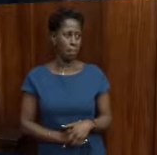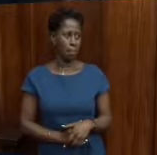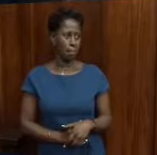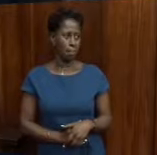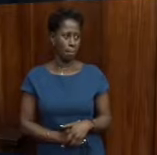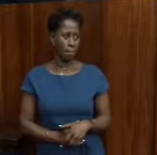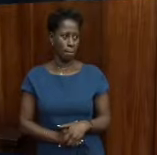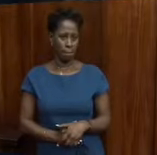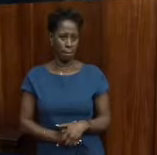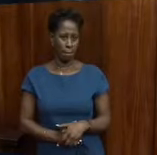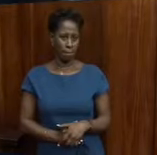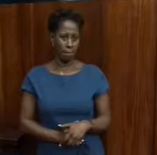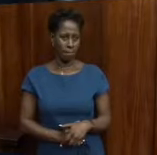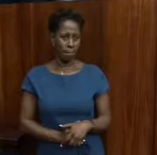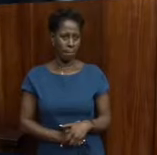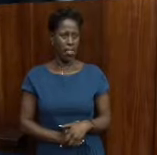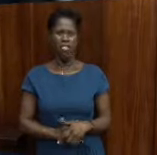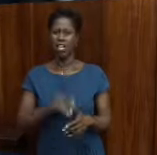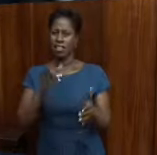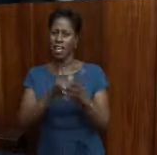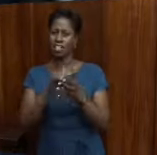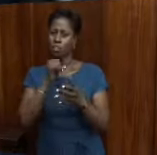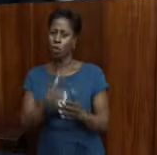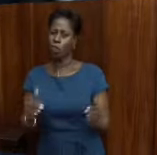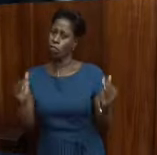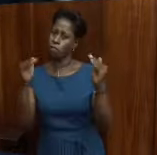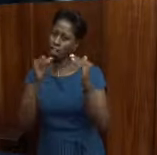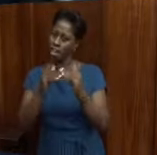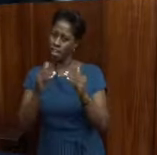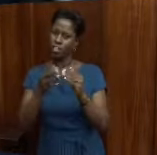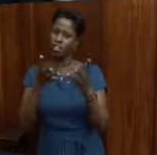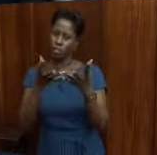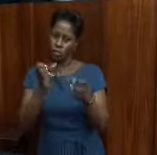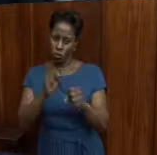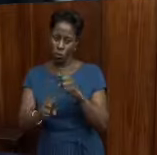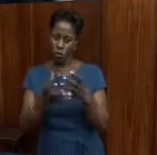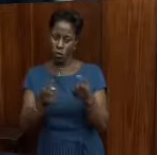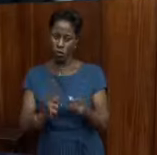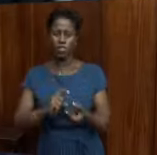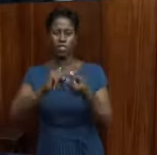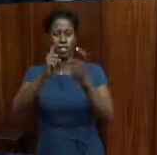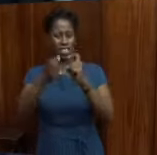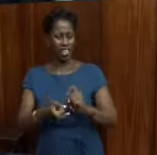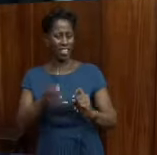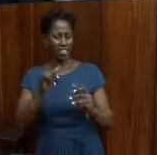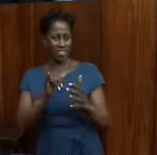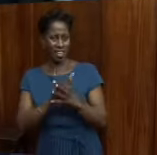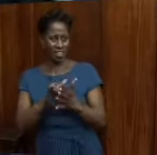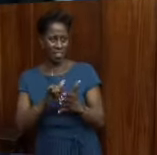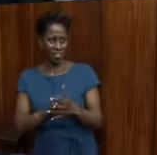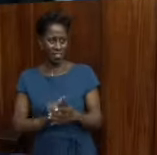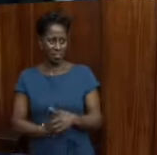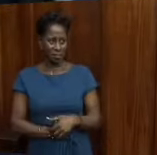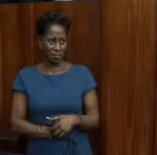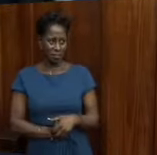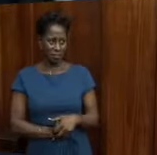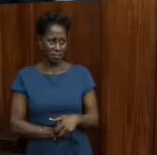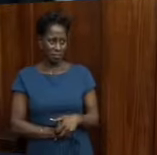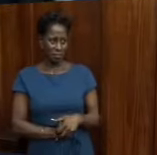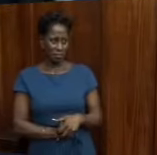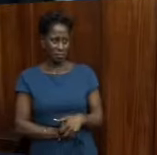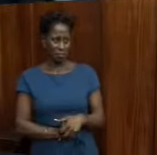Mr. Speaker, these injustices will be reversed when the appropriate structure is set for the commercialization